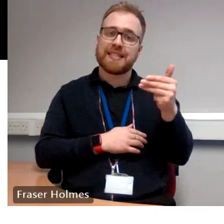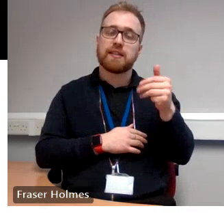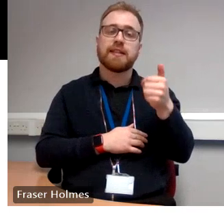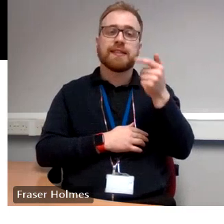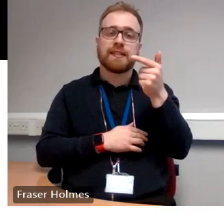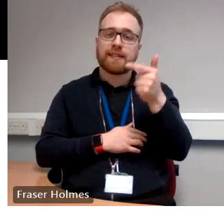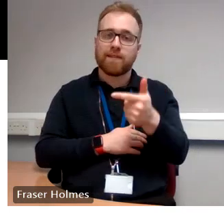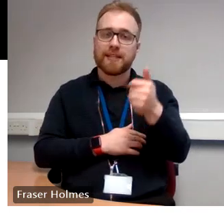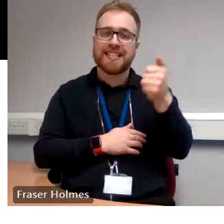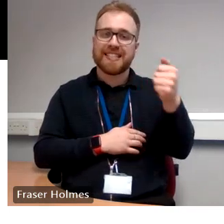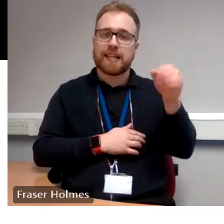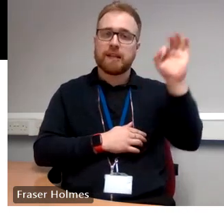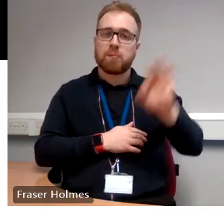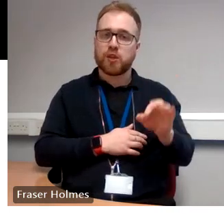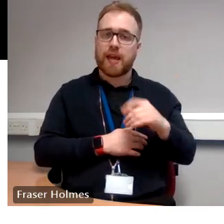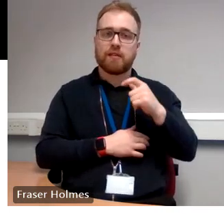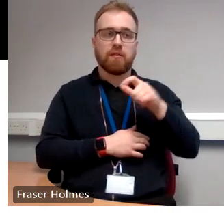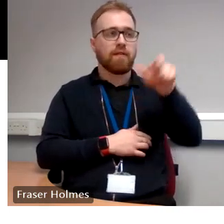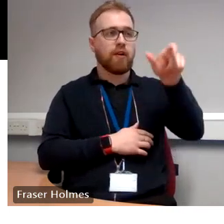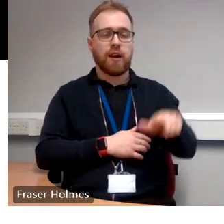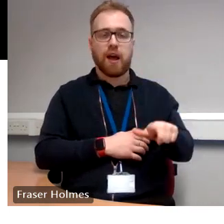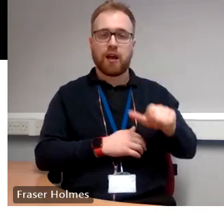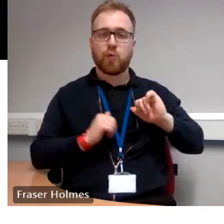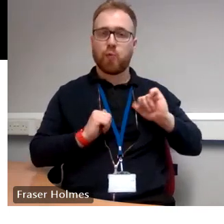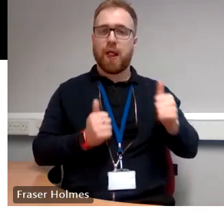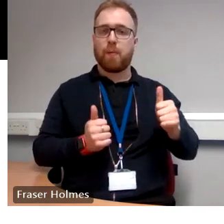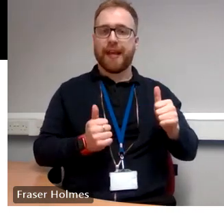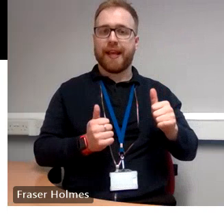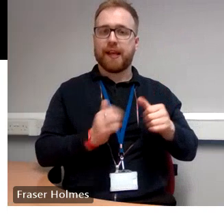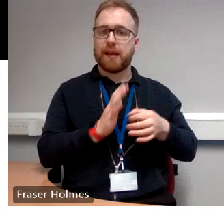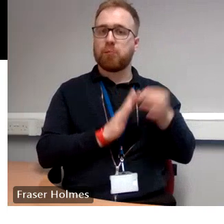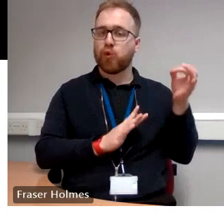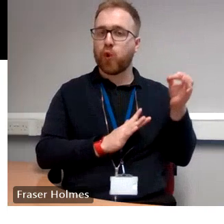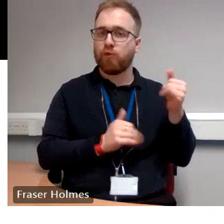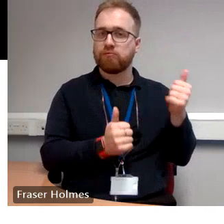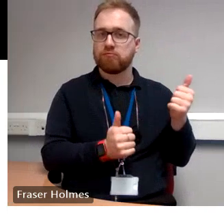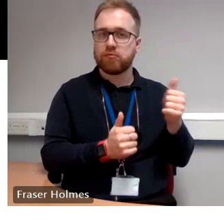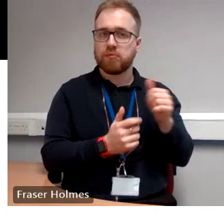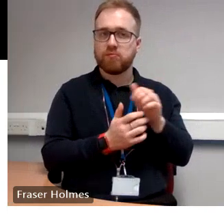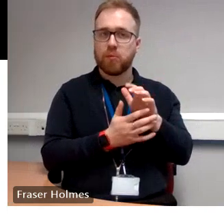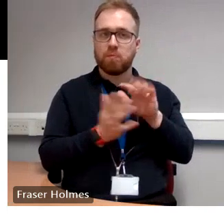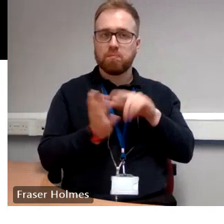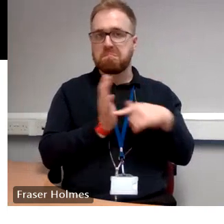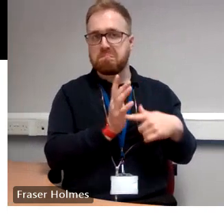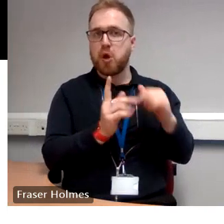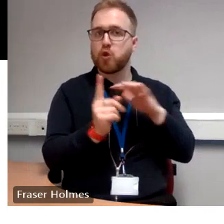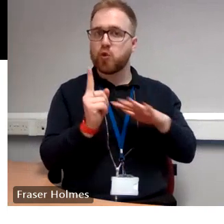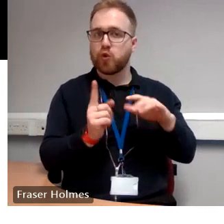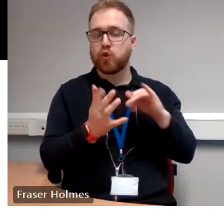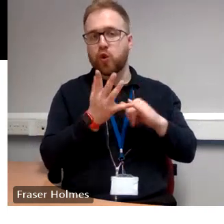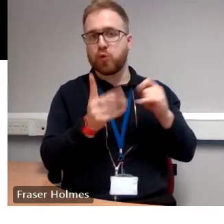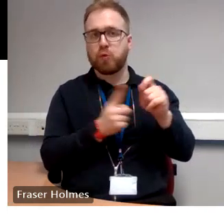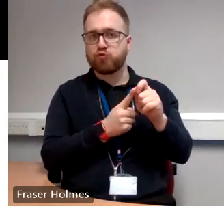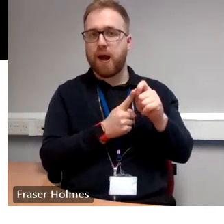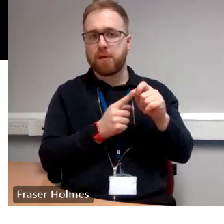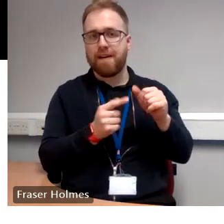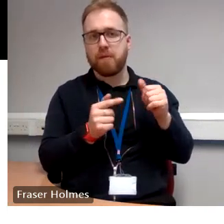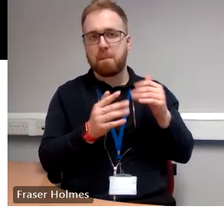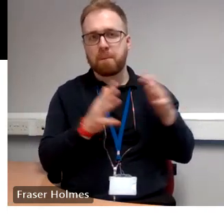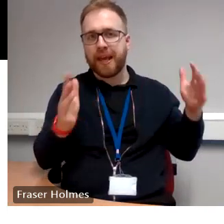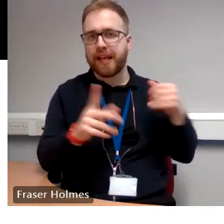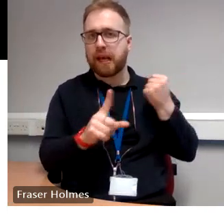improvement was recorded. So it just goes to show that social prescribing is having a really, really big impact on the lives of